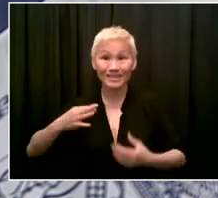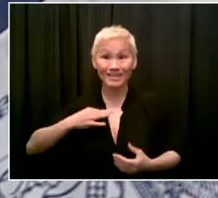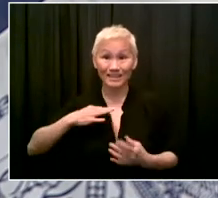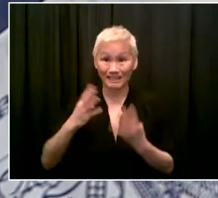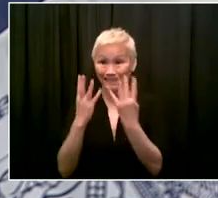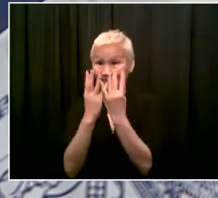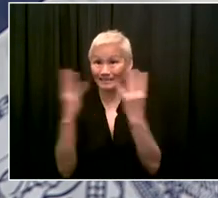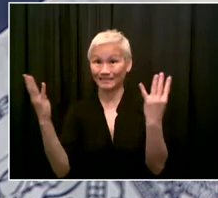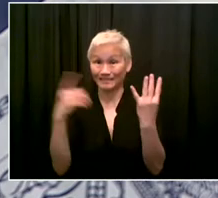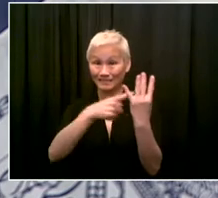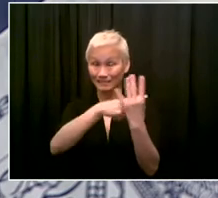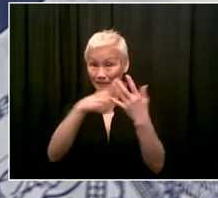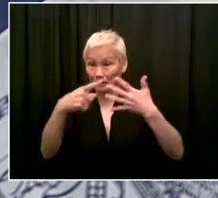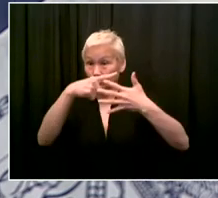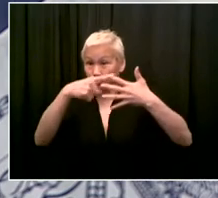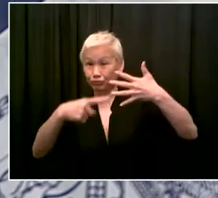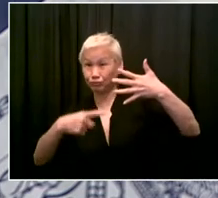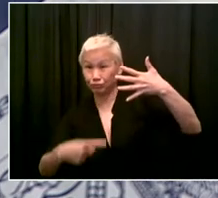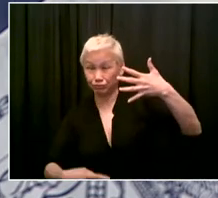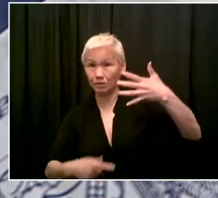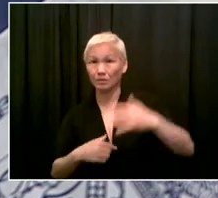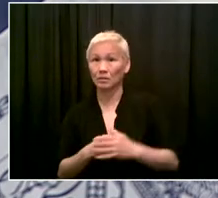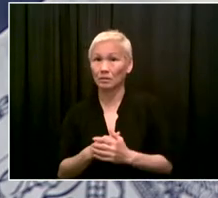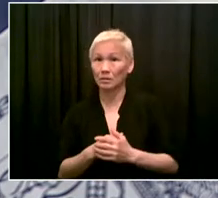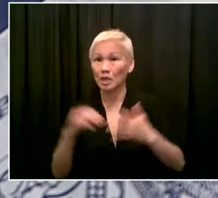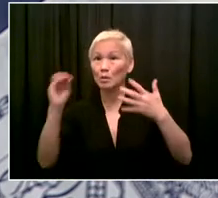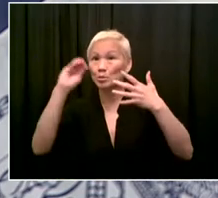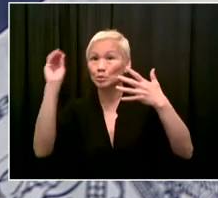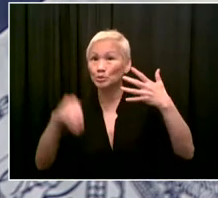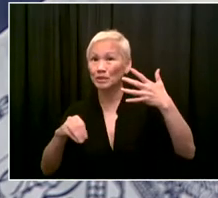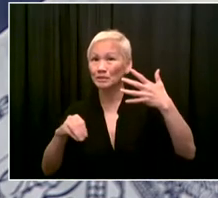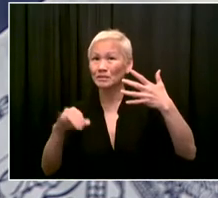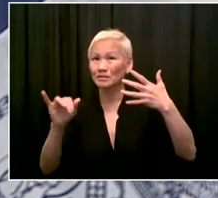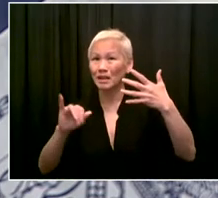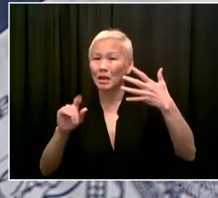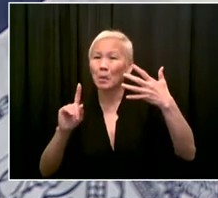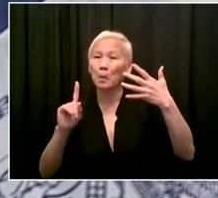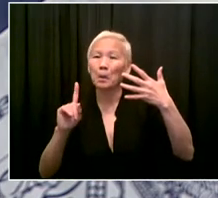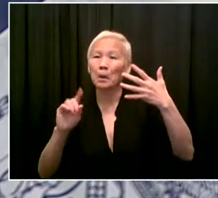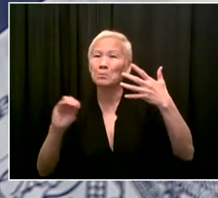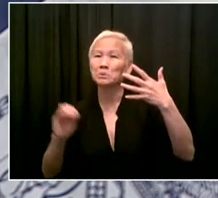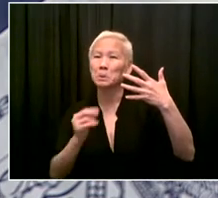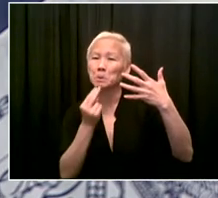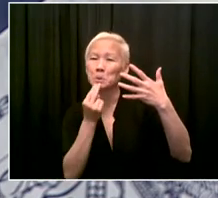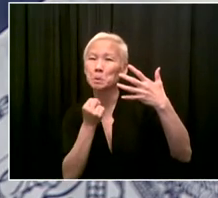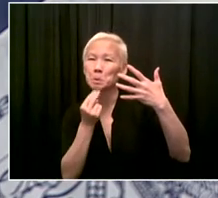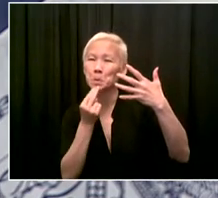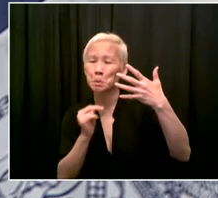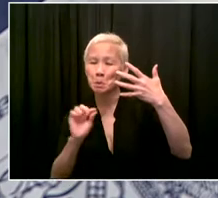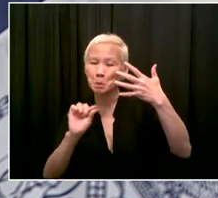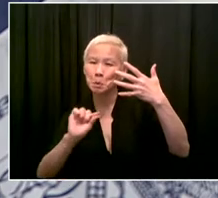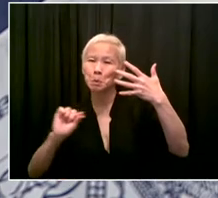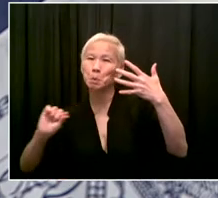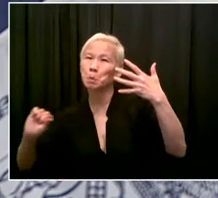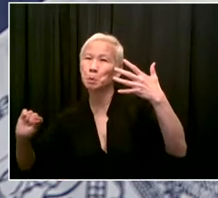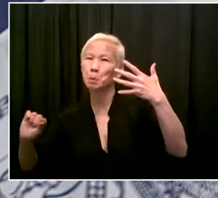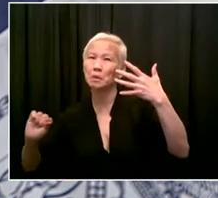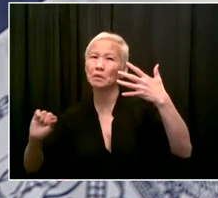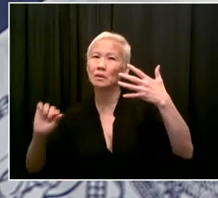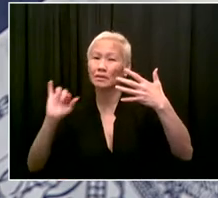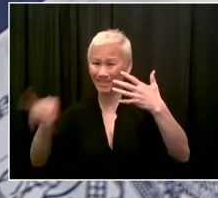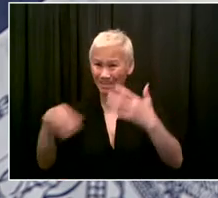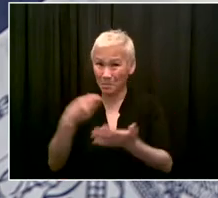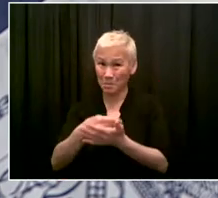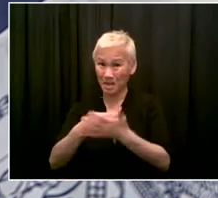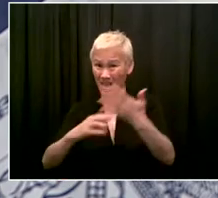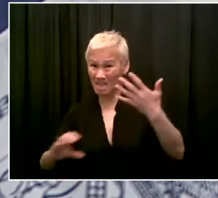think that needs to be rethought at all? You know, is there a better way to do this moving forward? Do you think the system is good